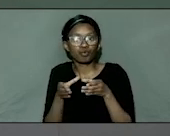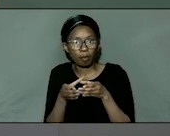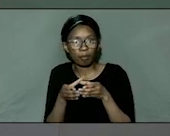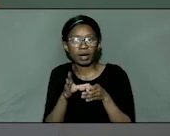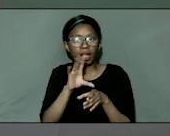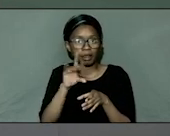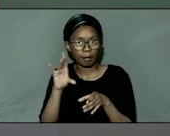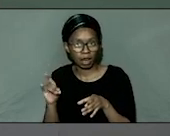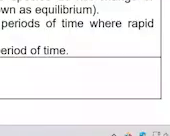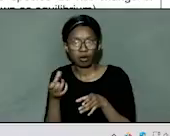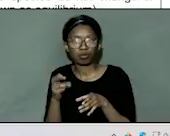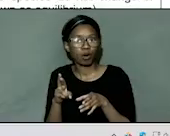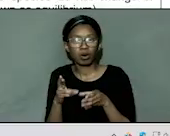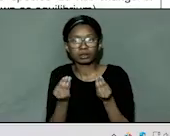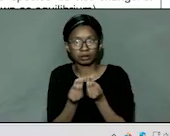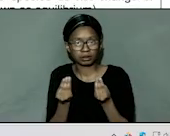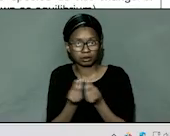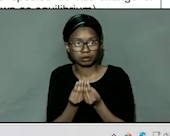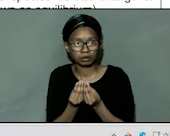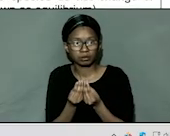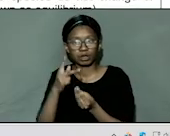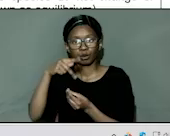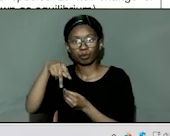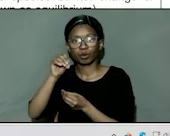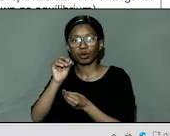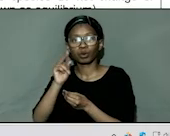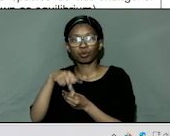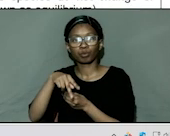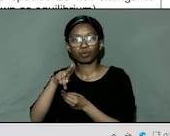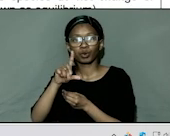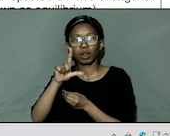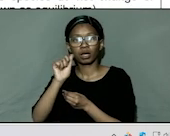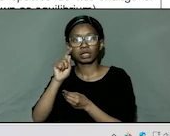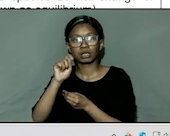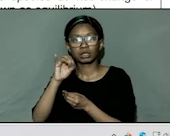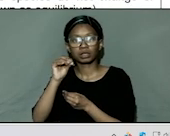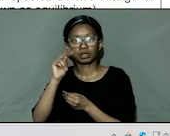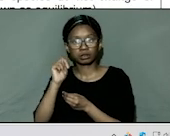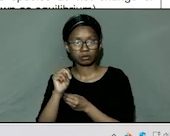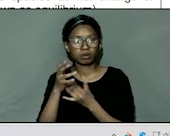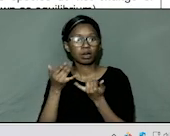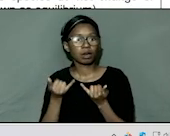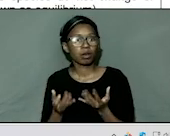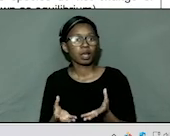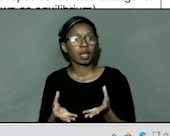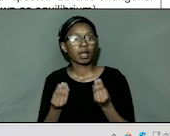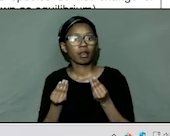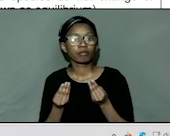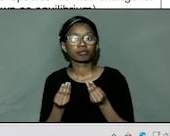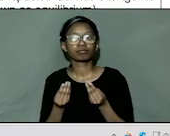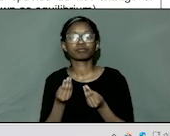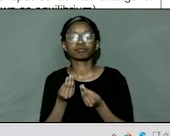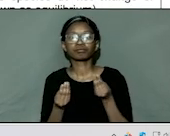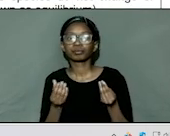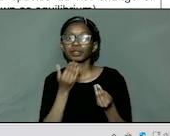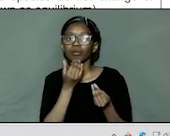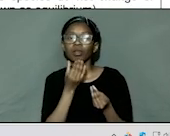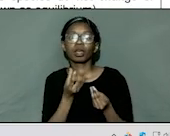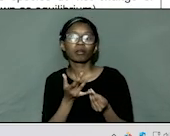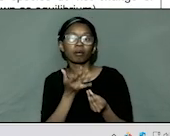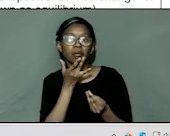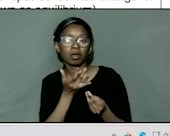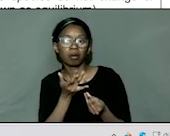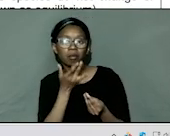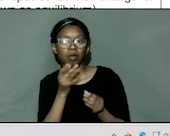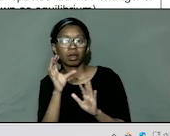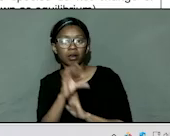Variation amongst what? Amongst the offspring. So there are offsprings with favorable characteristics